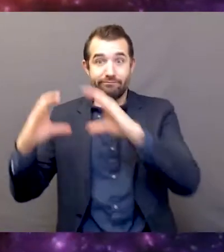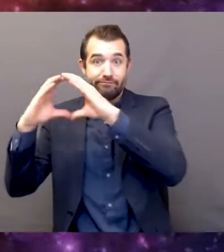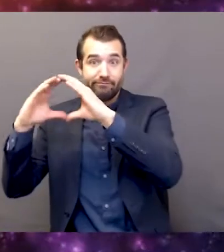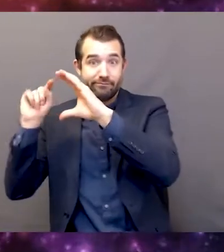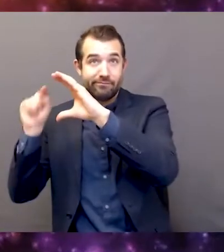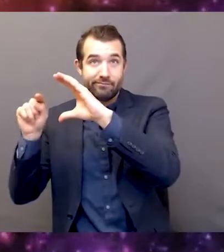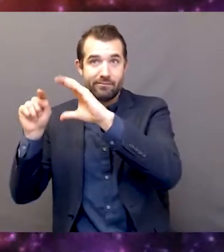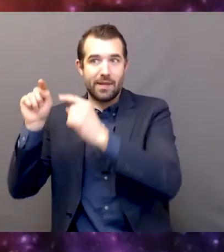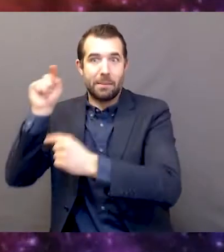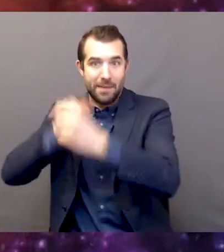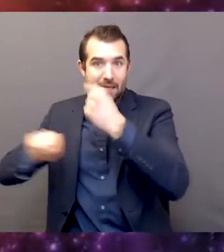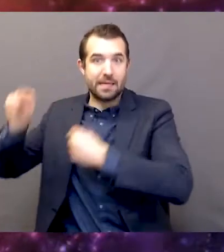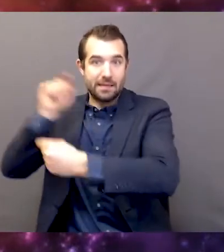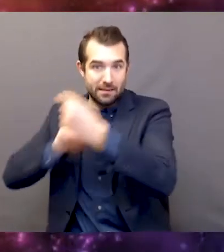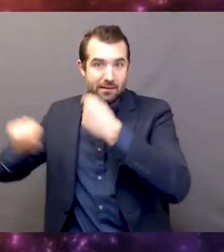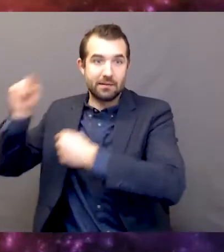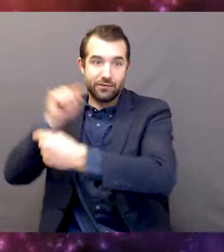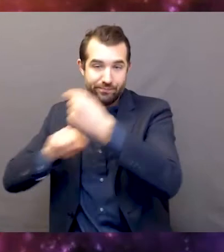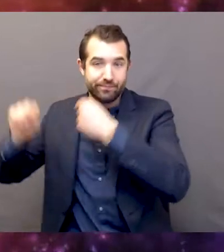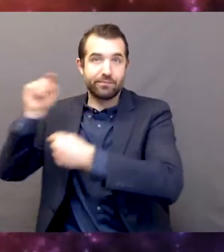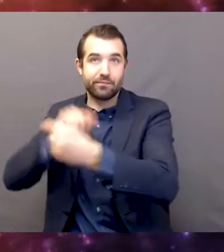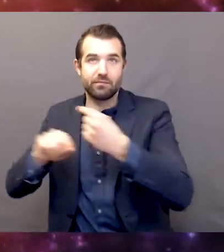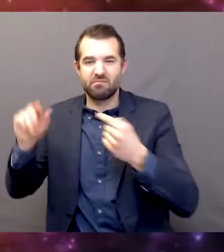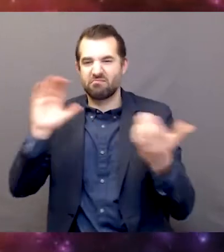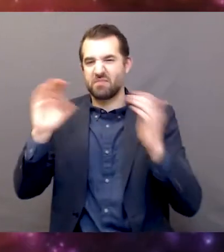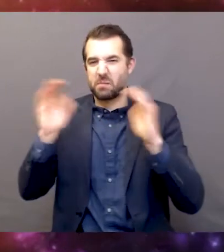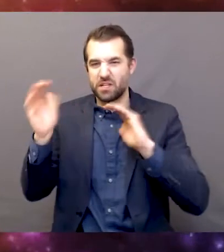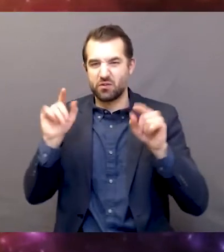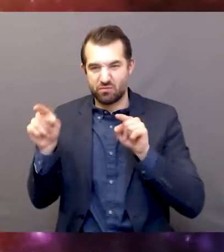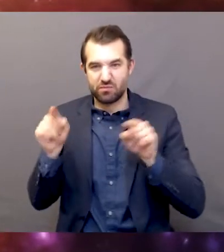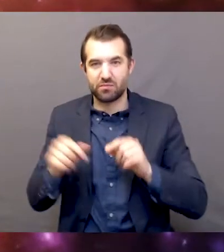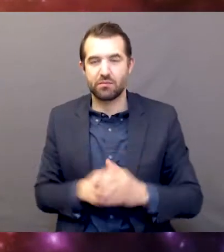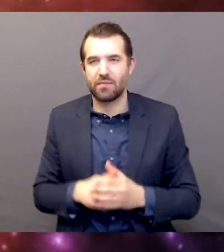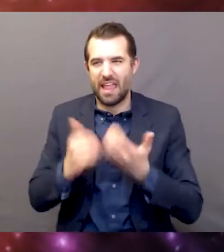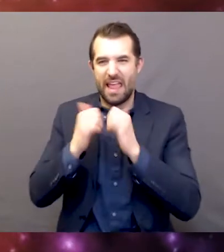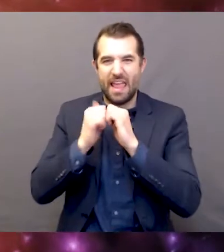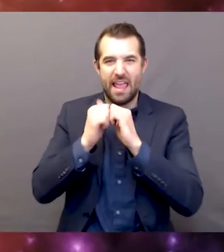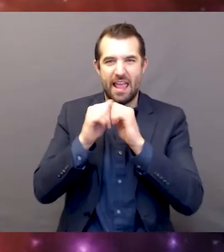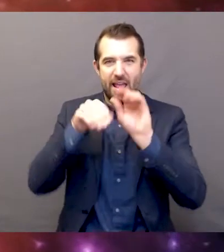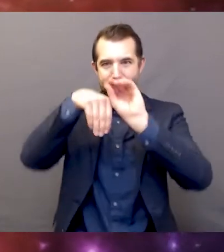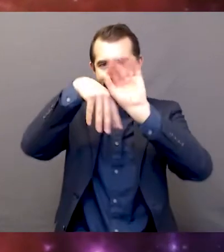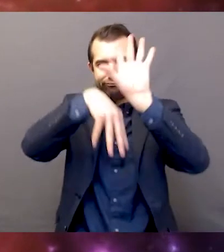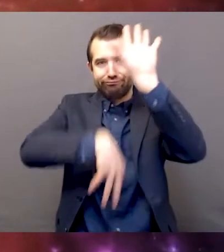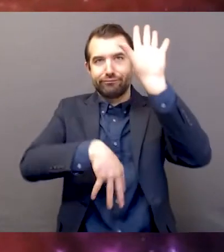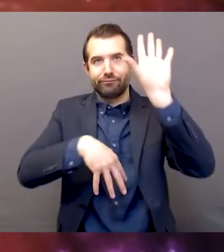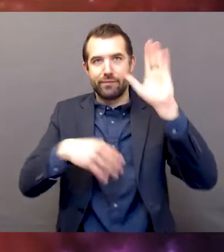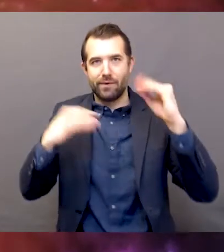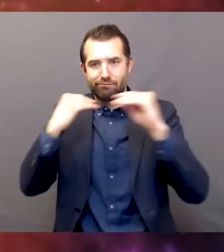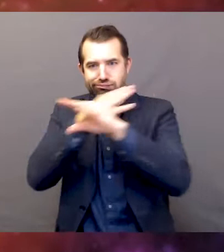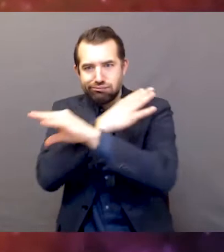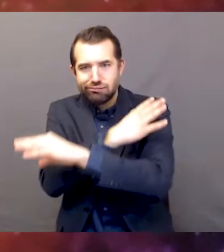Again, you can see the spinning of the accretion disk. This is the other direction. You can see material being forced out just along